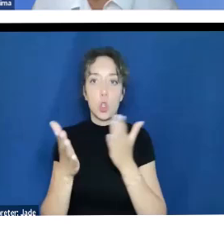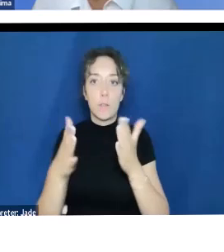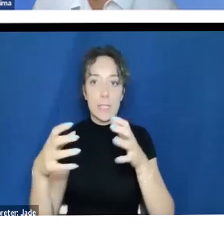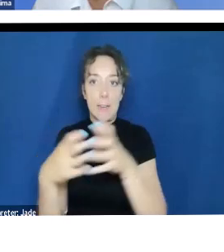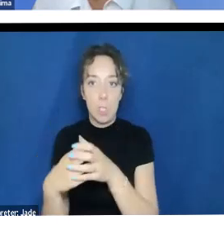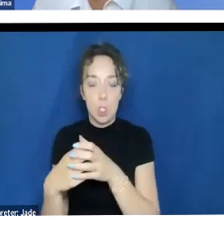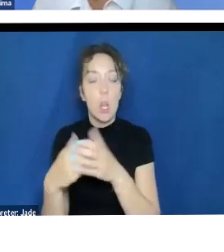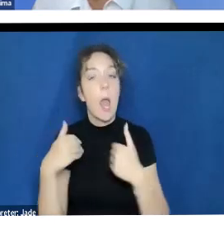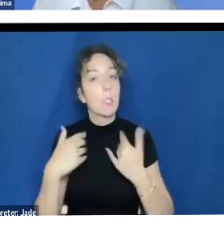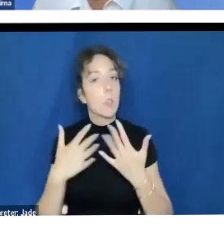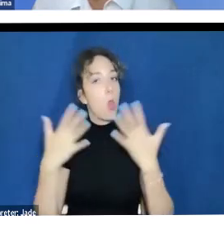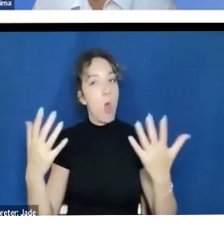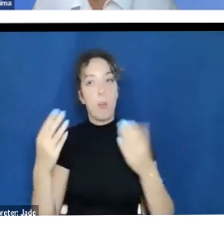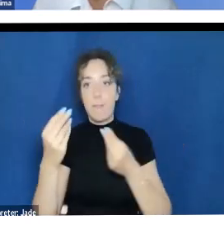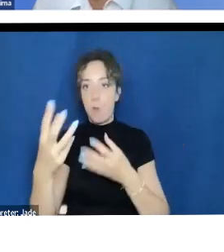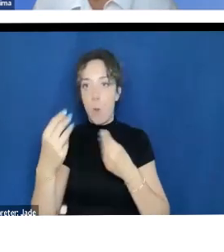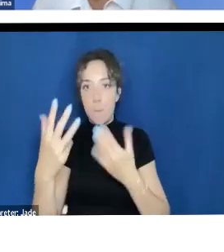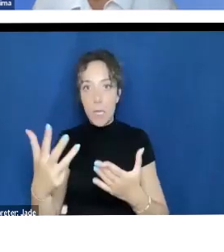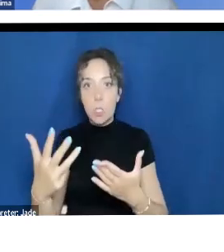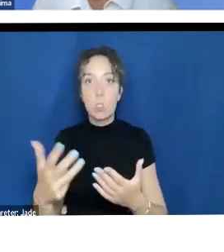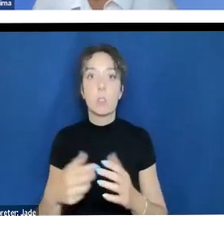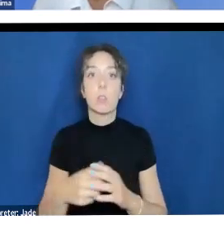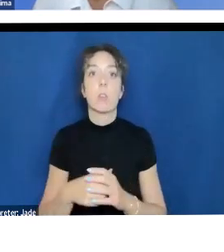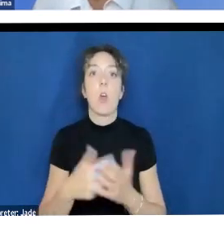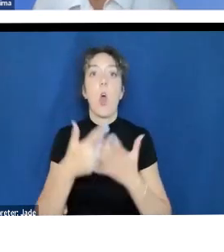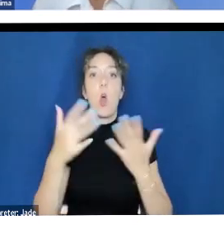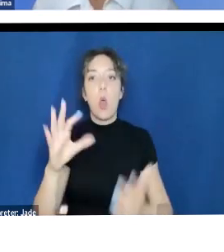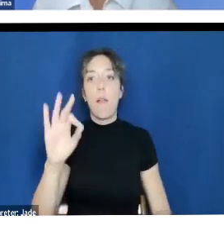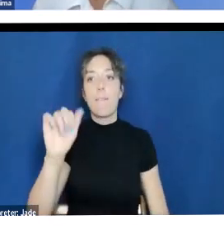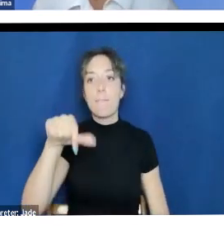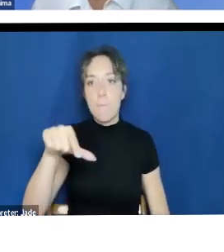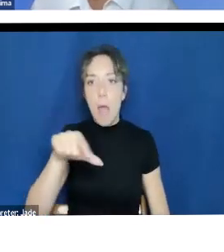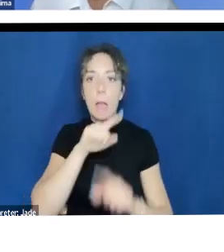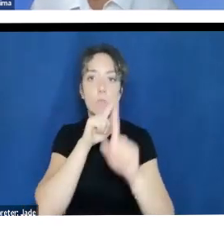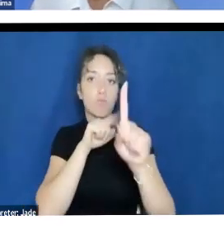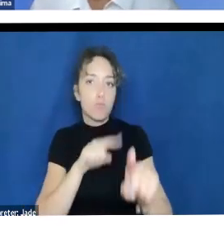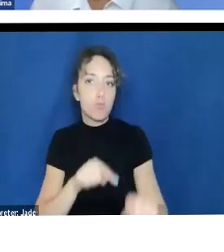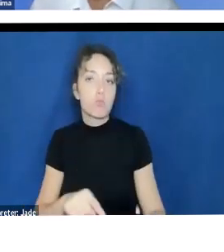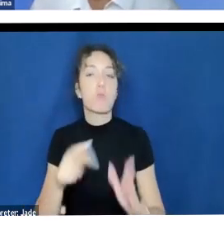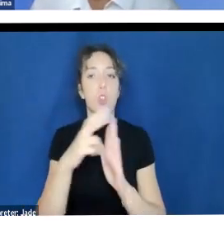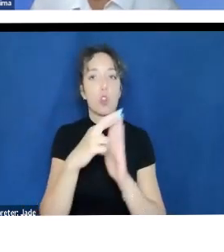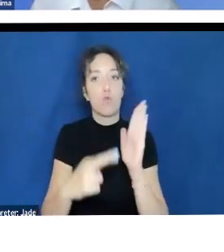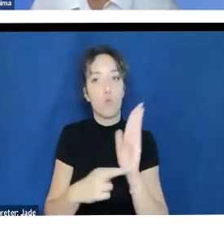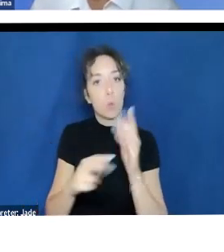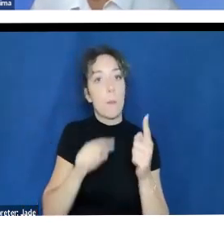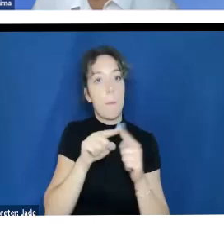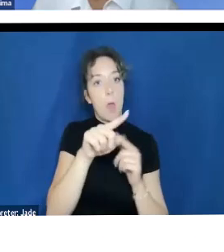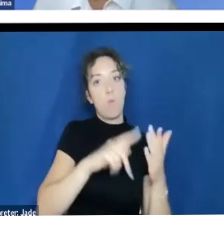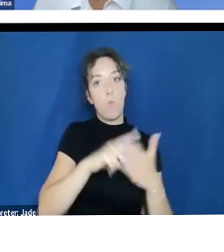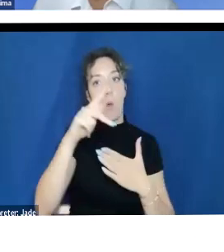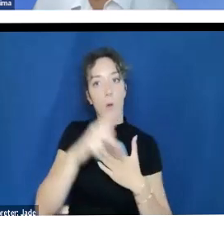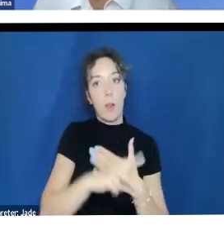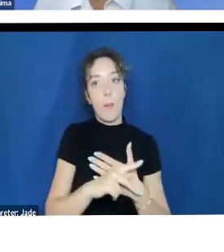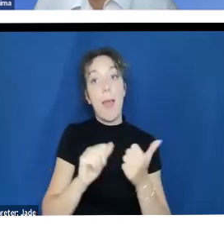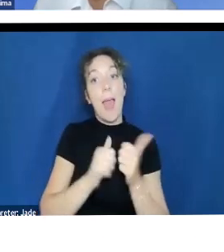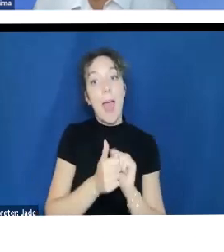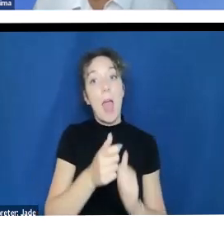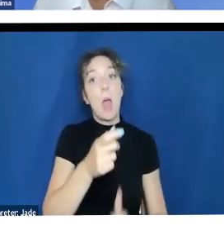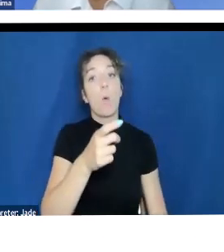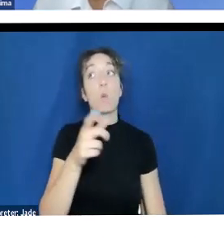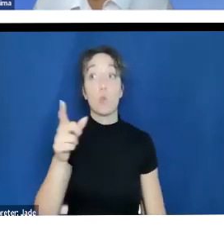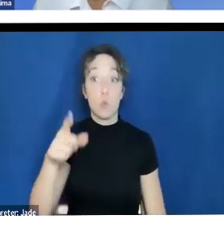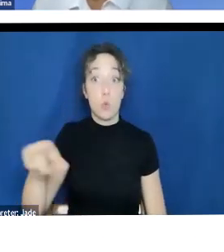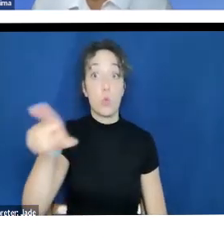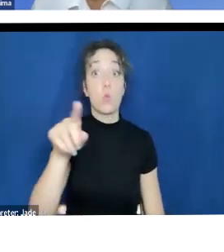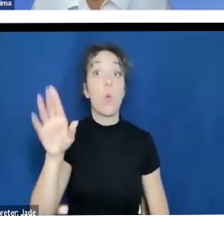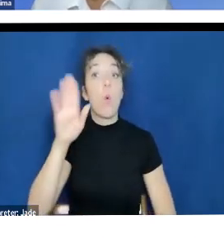of information and a lot of FAQs and so forth as to the rules around this program and how you